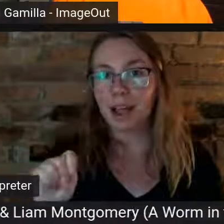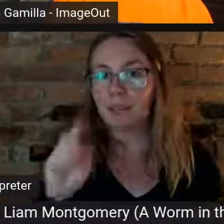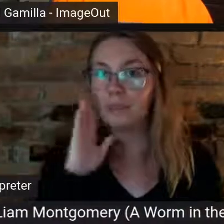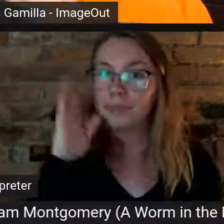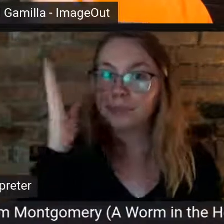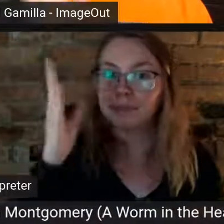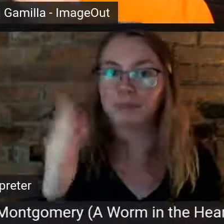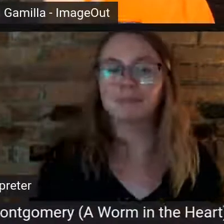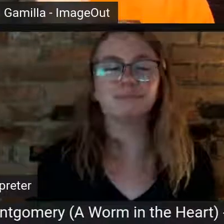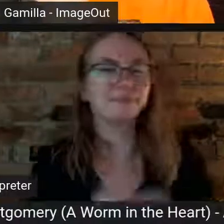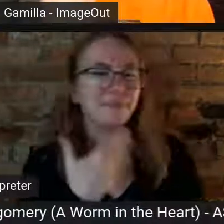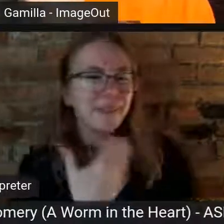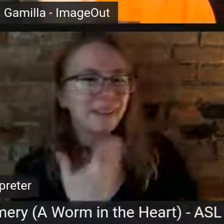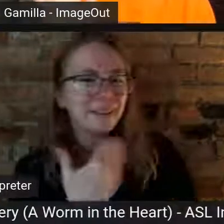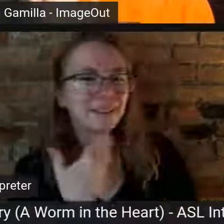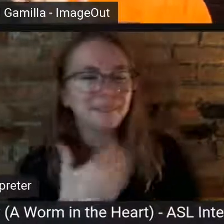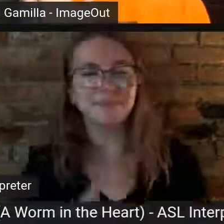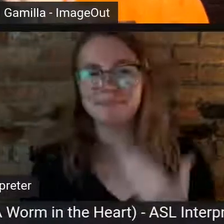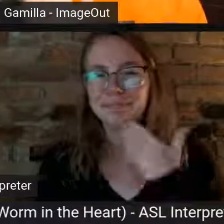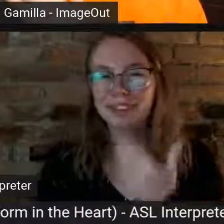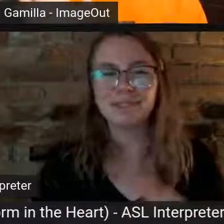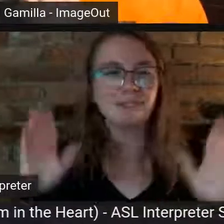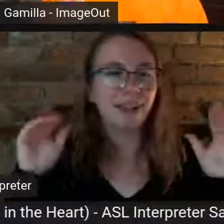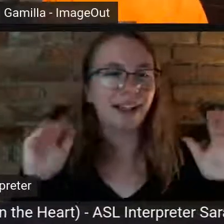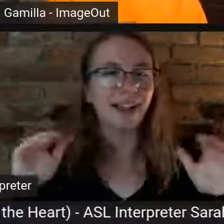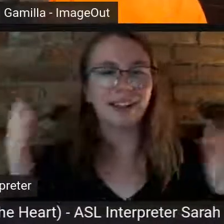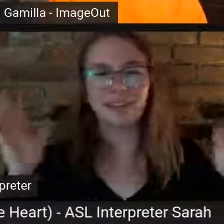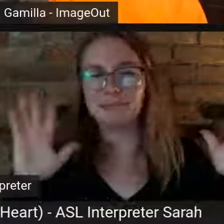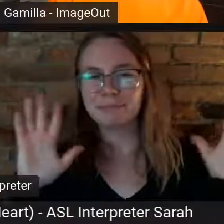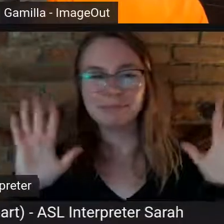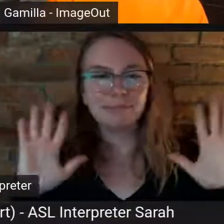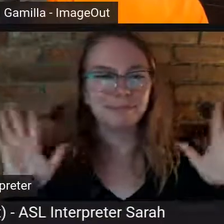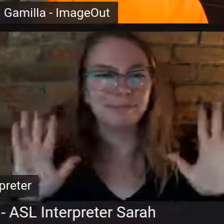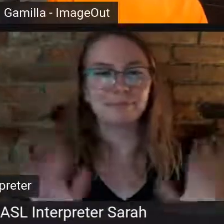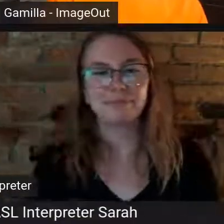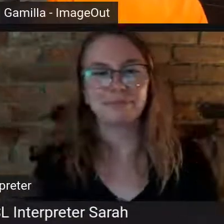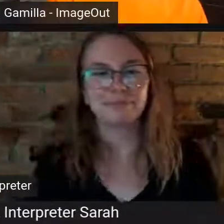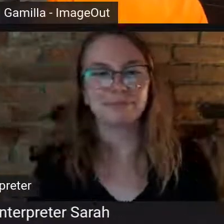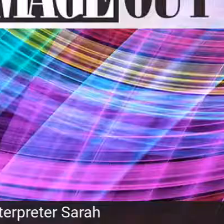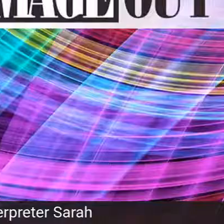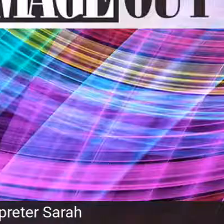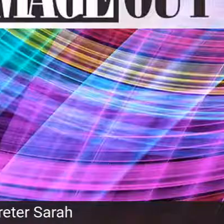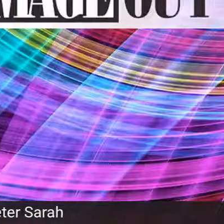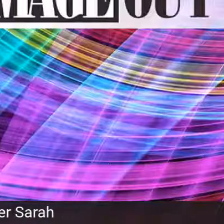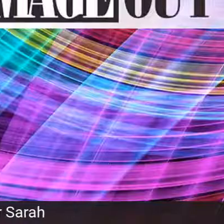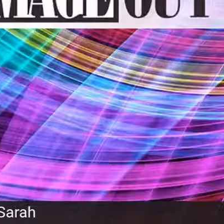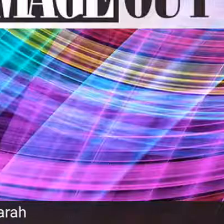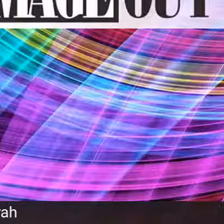thank you so much. Thank you so much. Have a good day. Bye. Bye. Thank you so much. Cheers. Bye-bye.